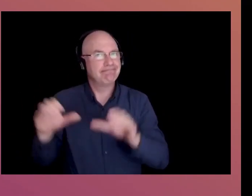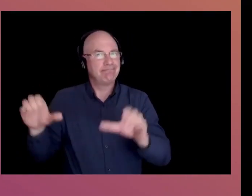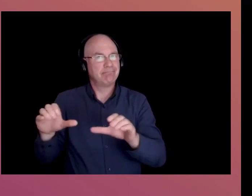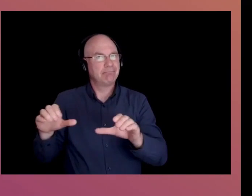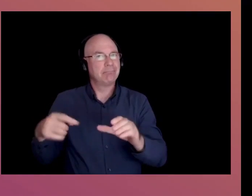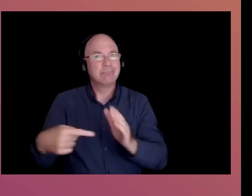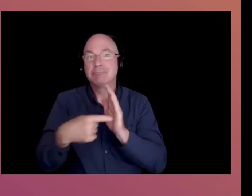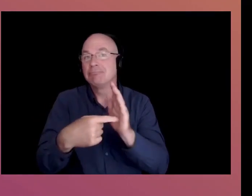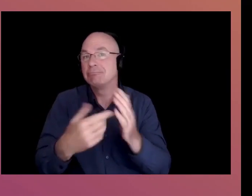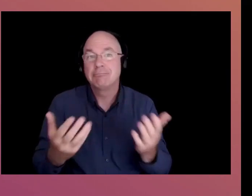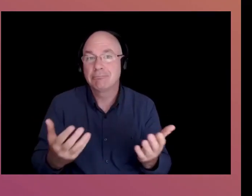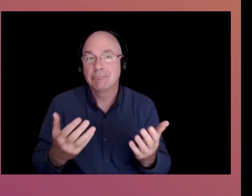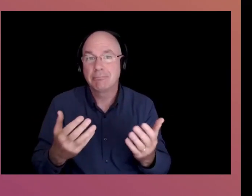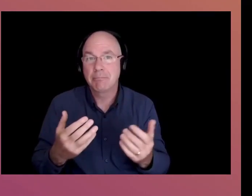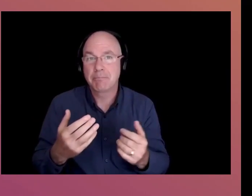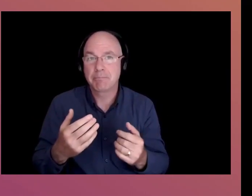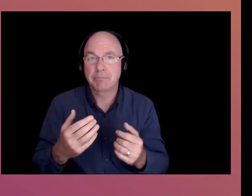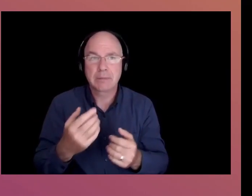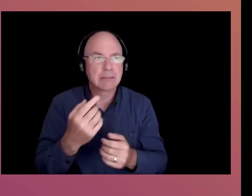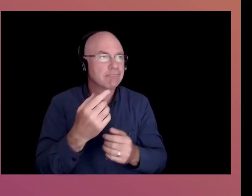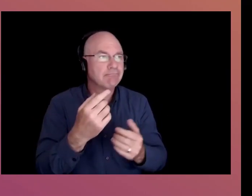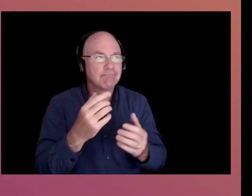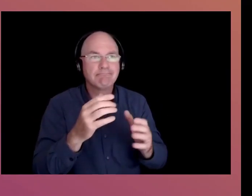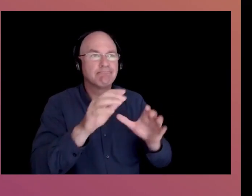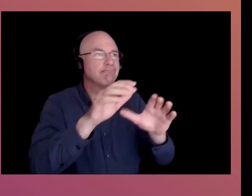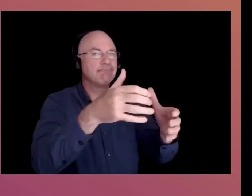an appropriate entity